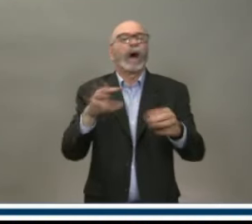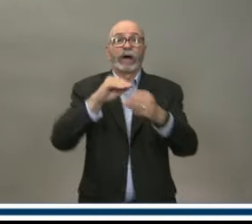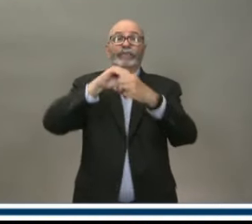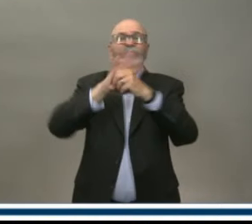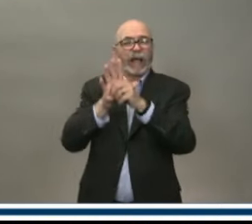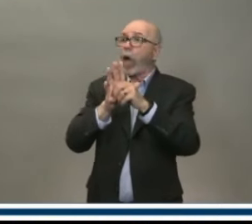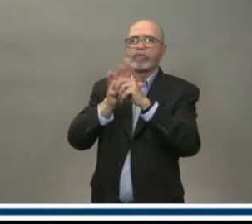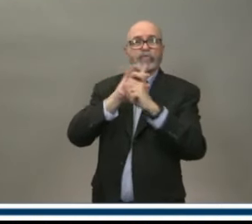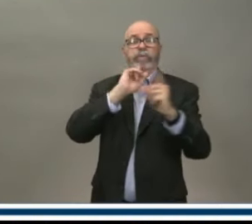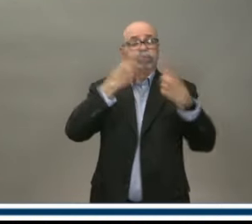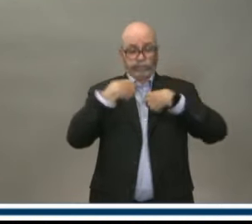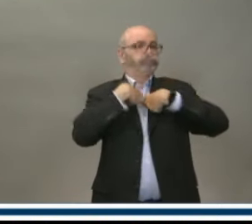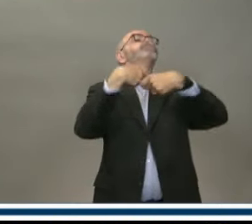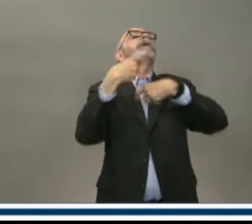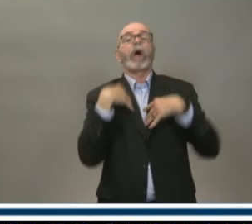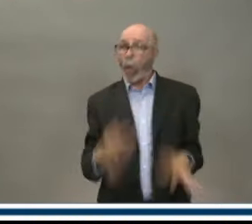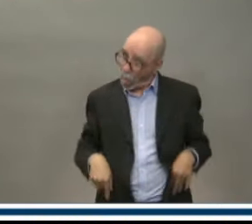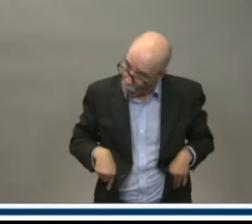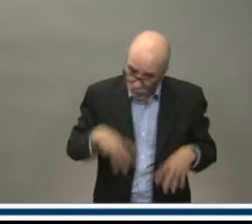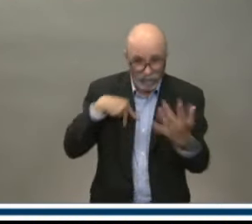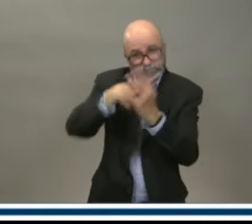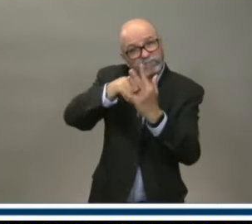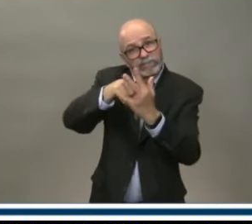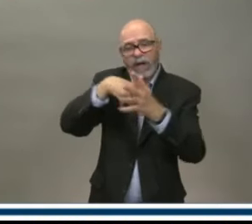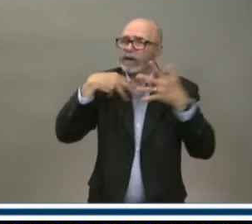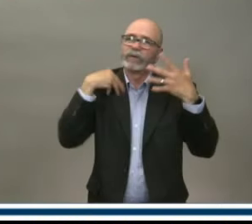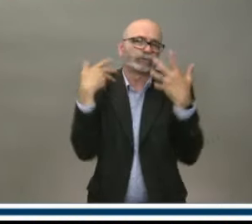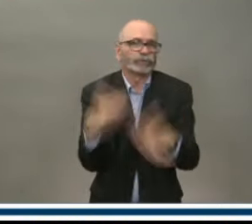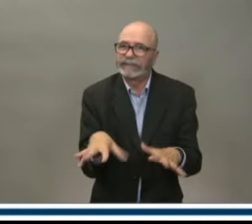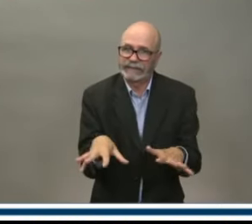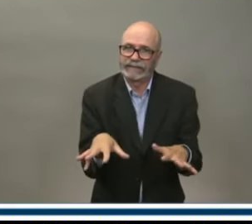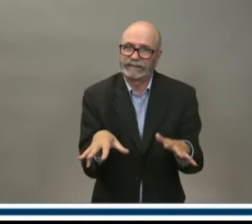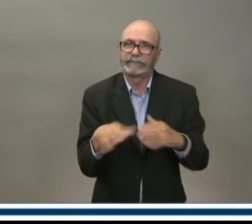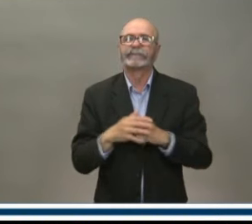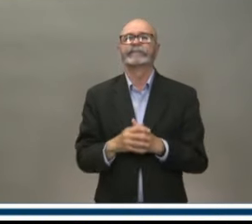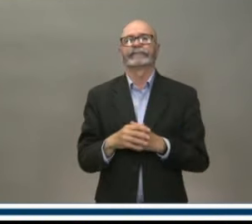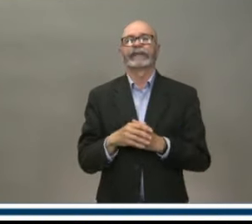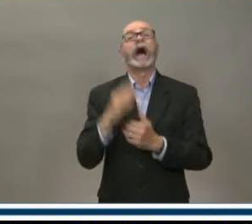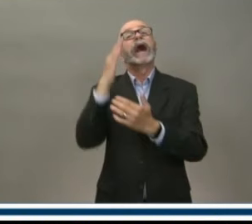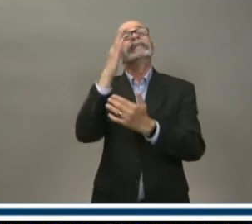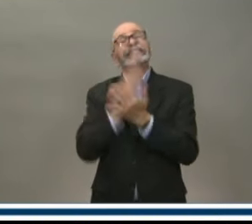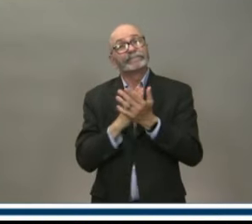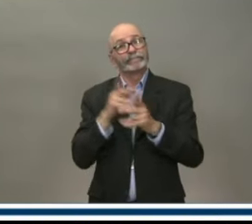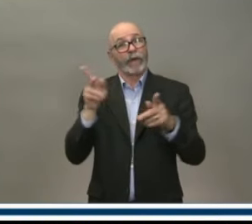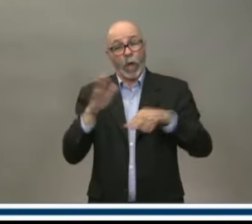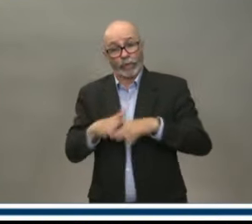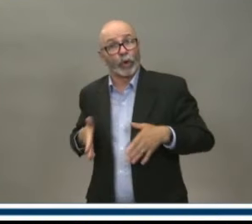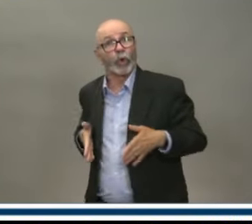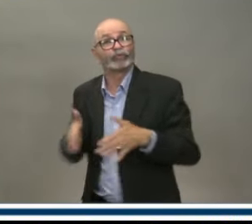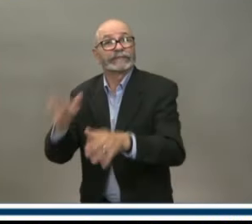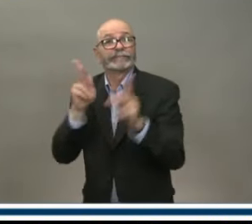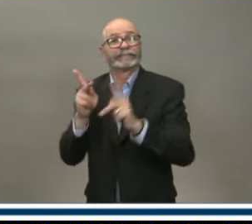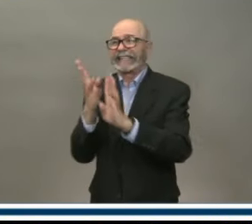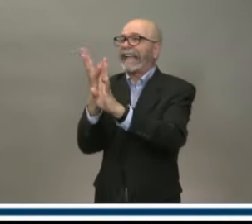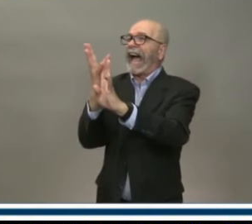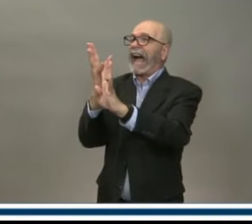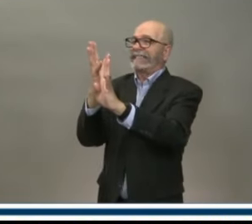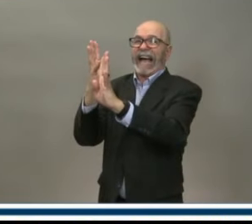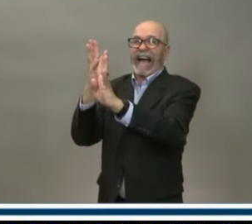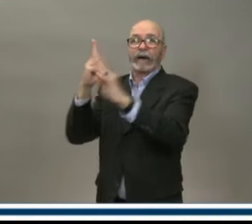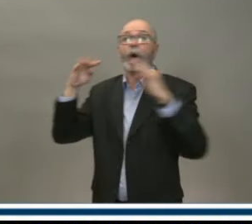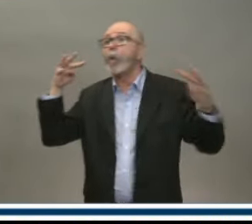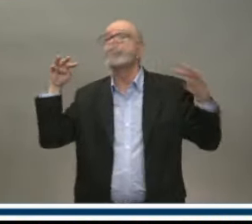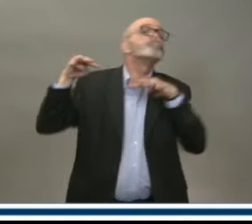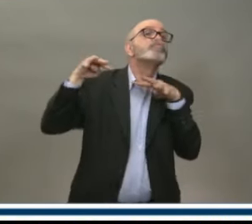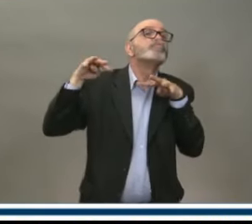to and are I've seen people organizing, gathering along the roads or outside detachments. We have reports